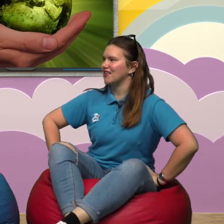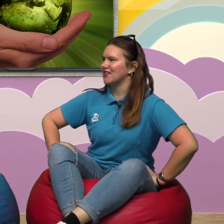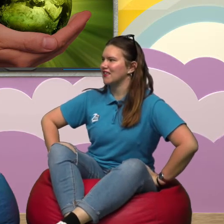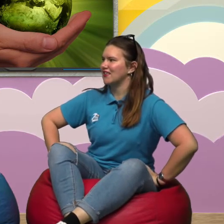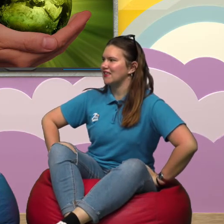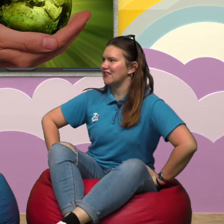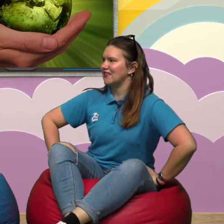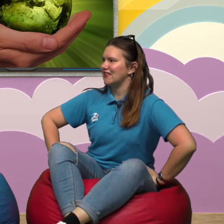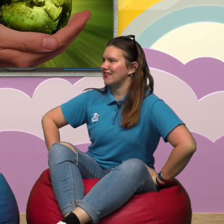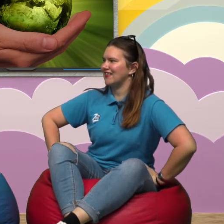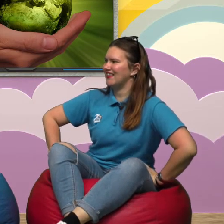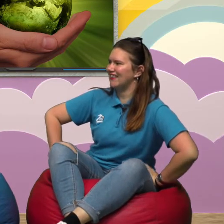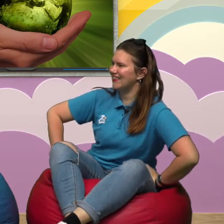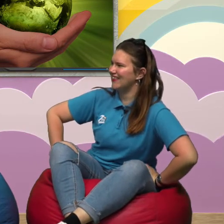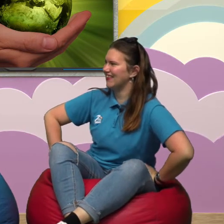sing?